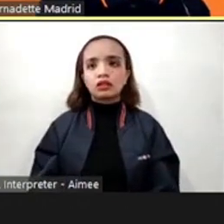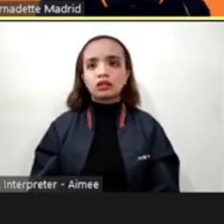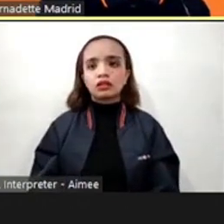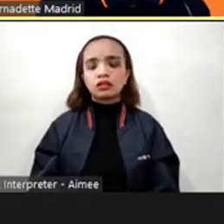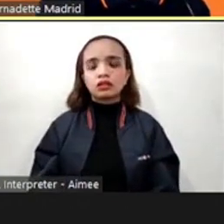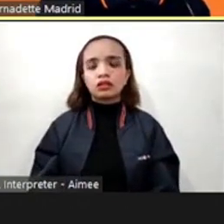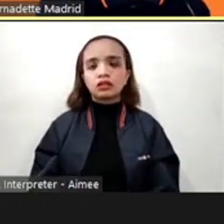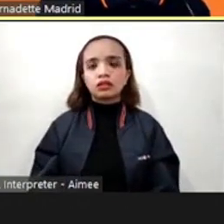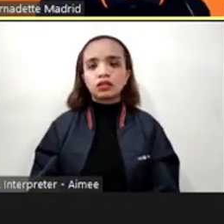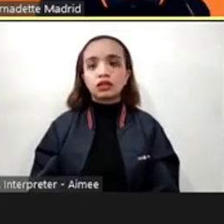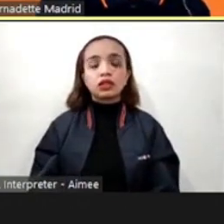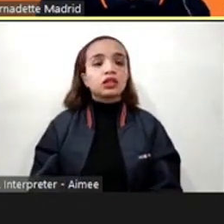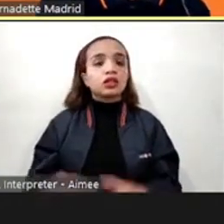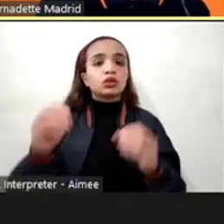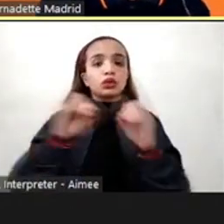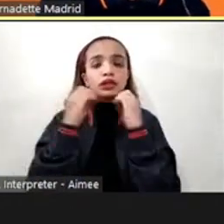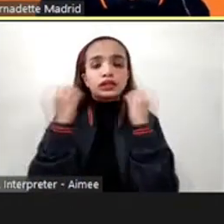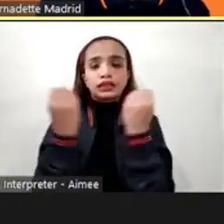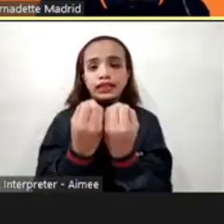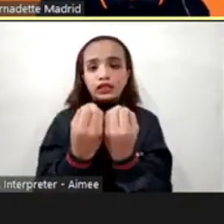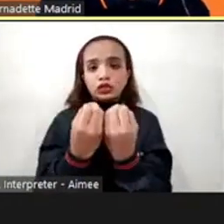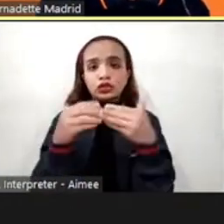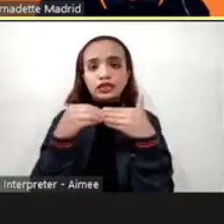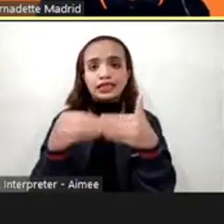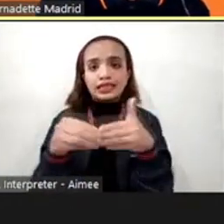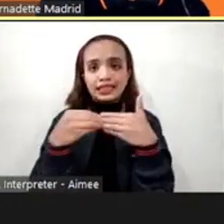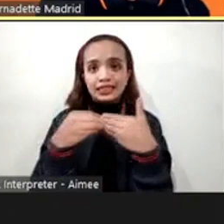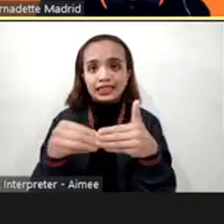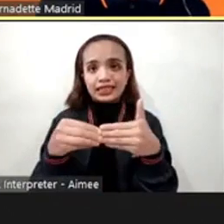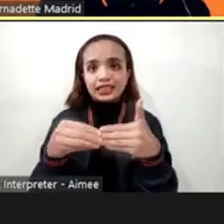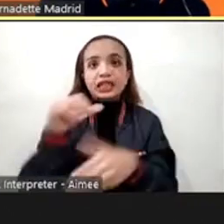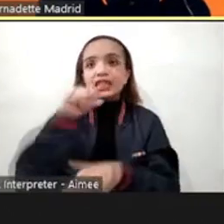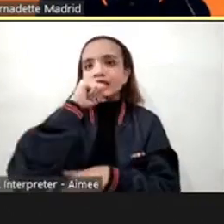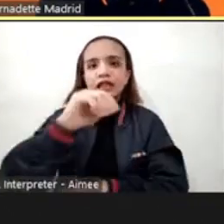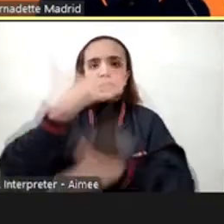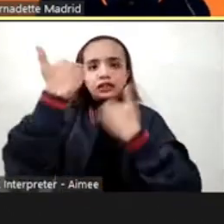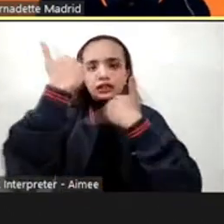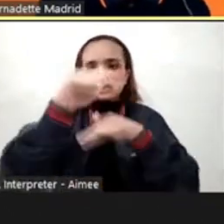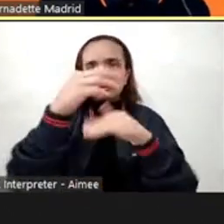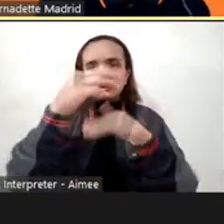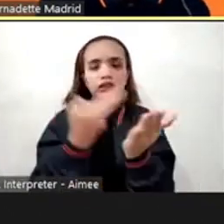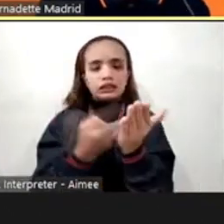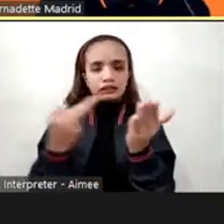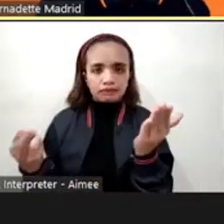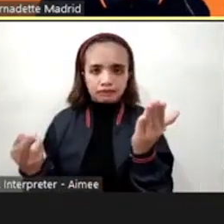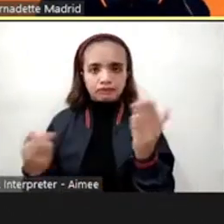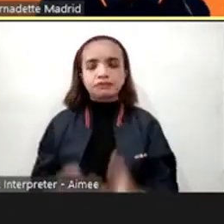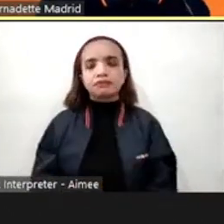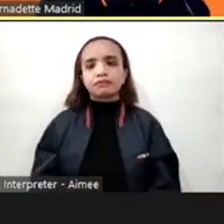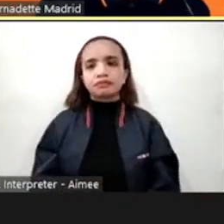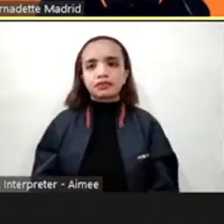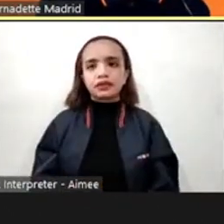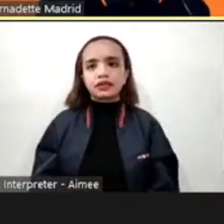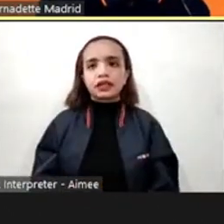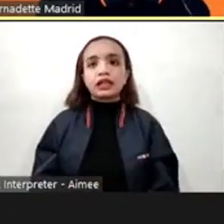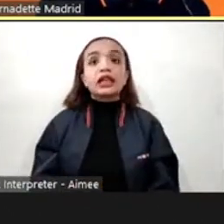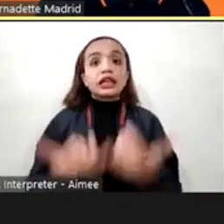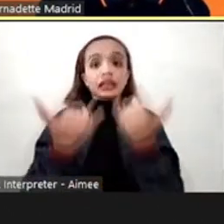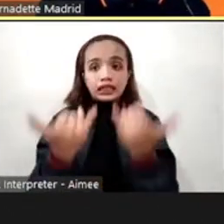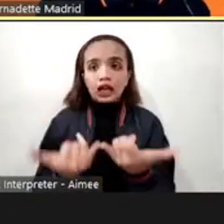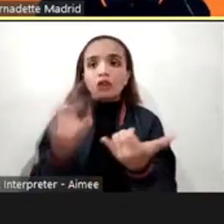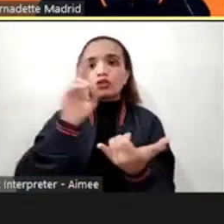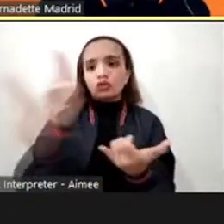resilient organizations do not restrict resources. This is the time to use your savings.